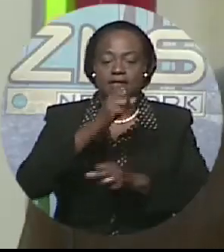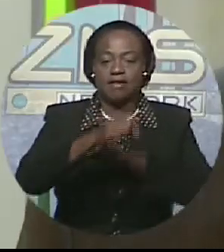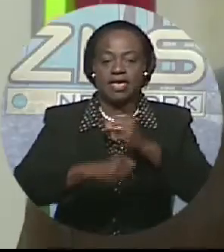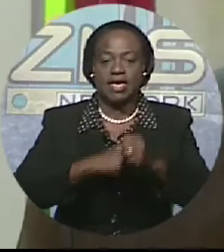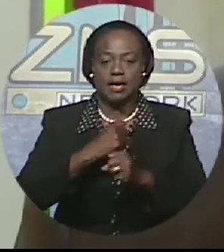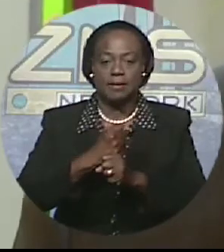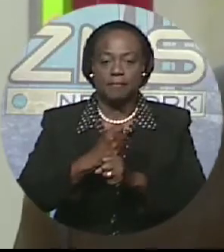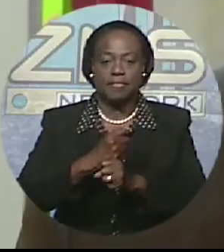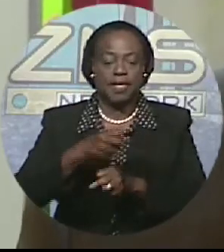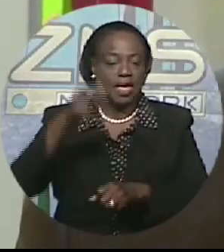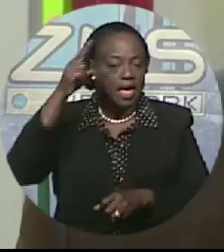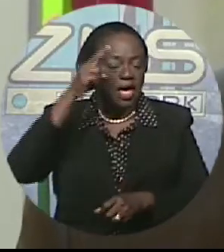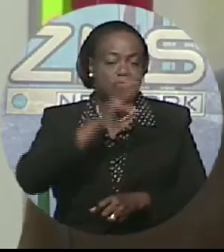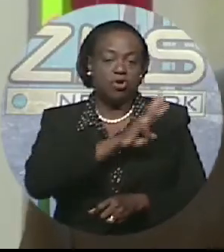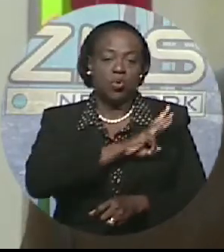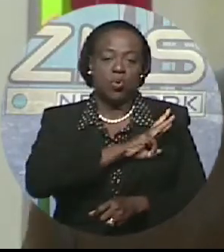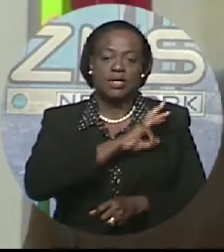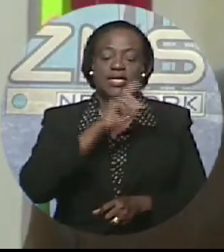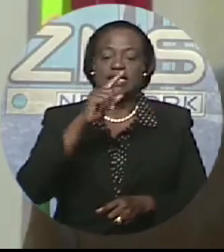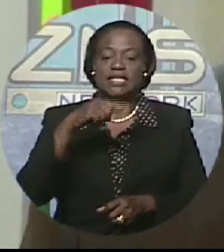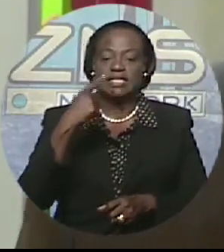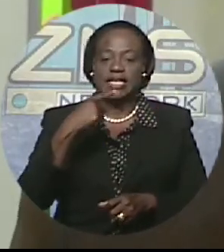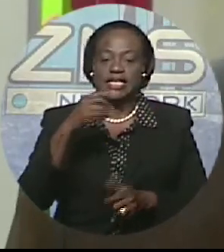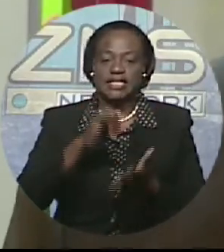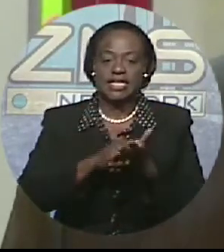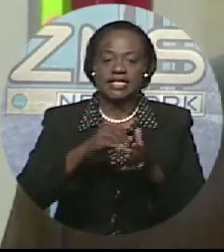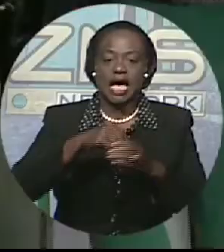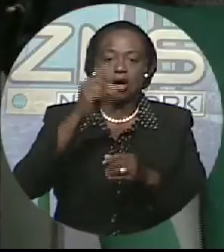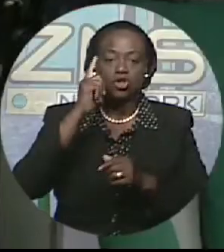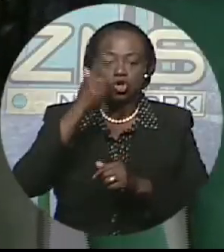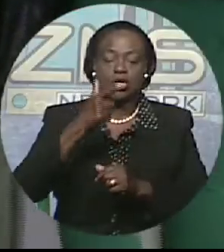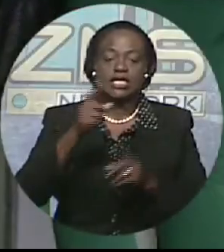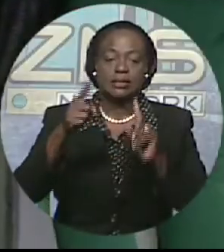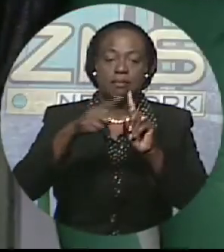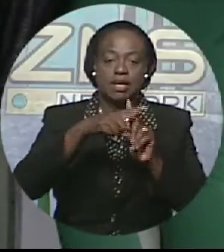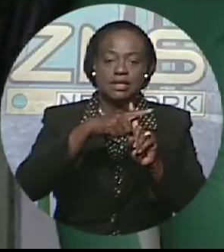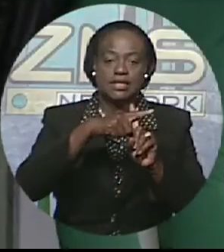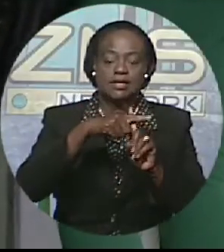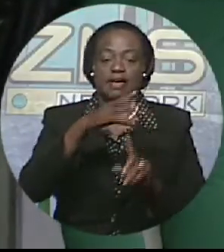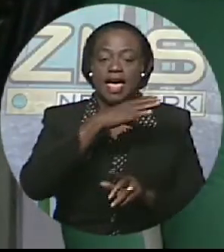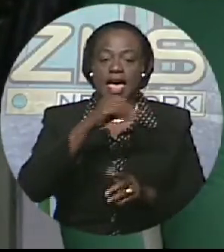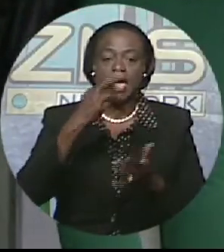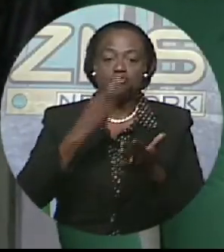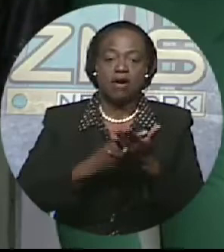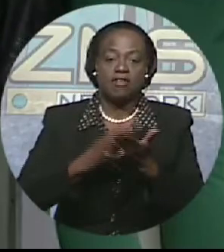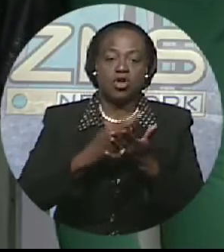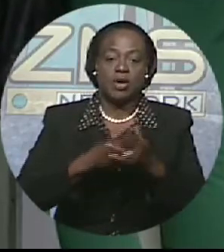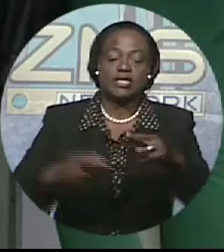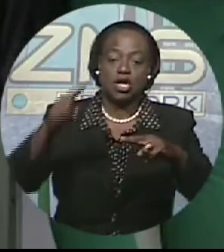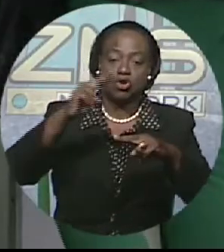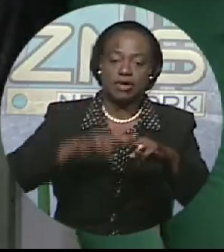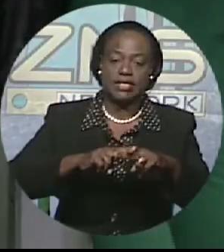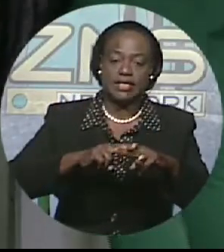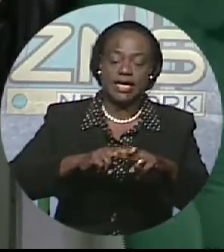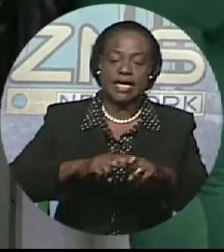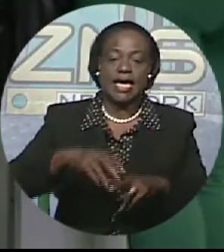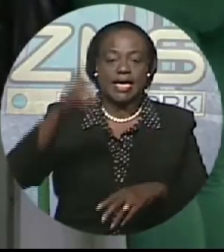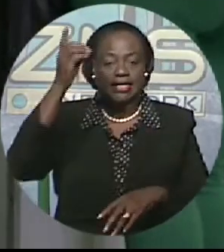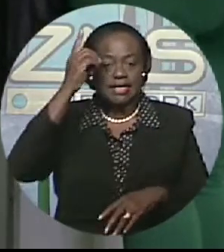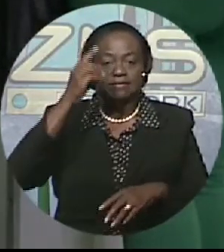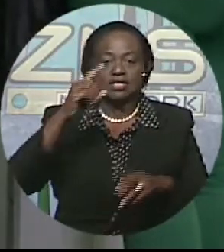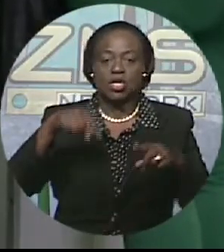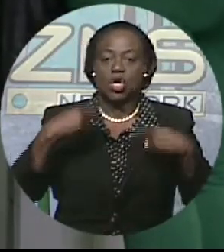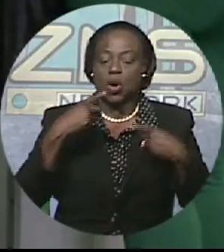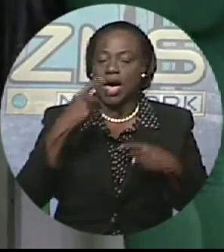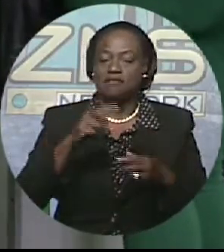Woods, recently revealed that Bahamasair's outlook is positive, and from all indications, revenue is increasing. Davis, who has responsibility for